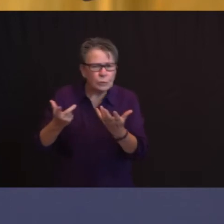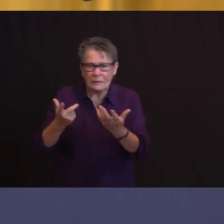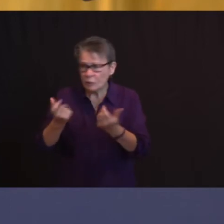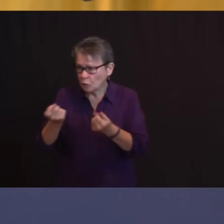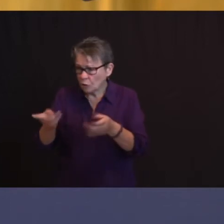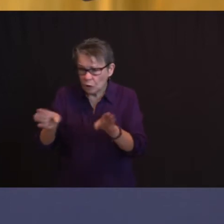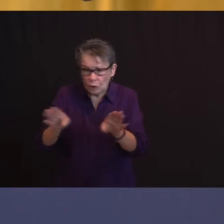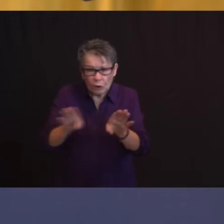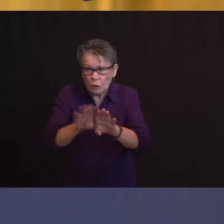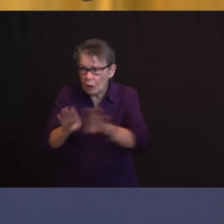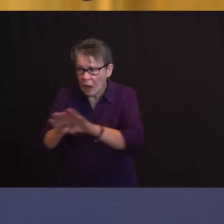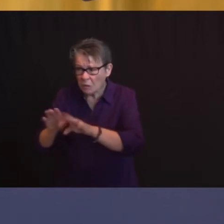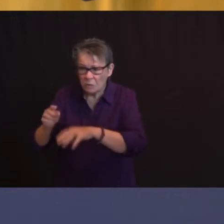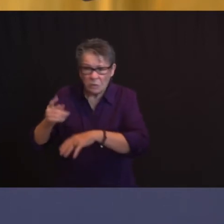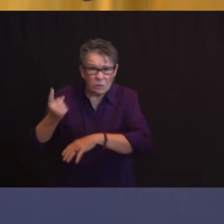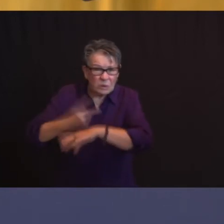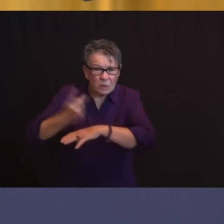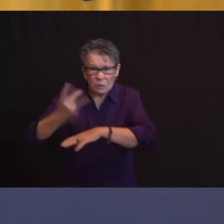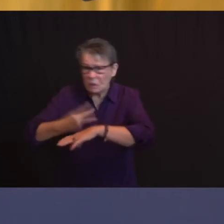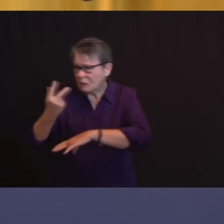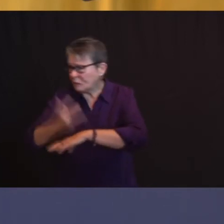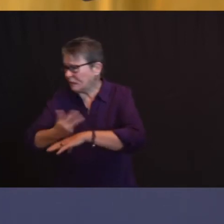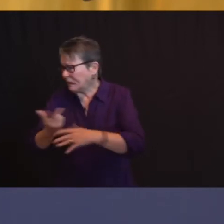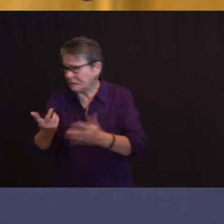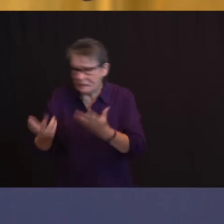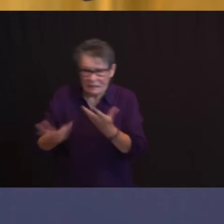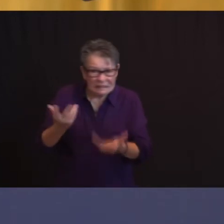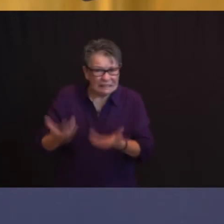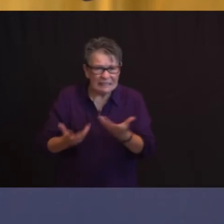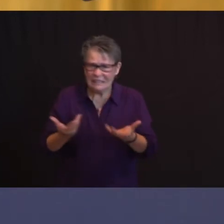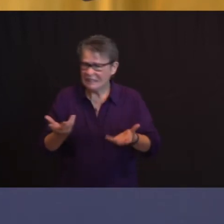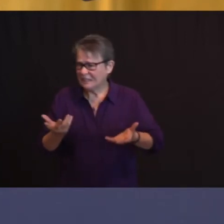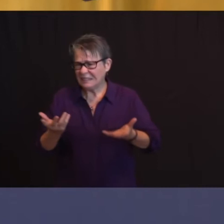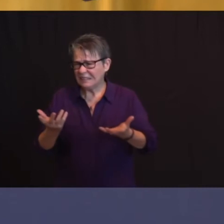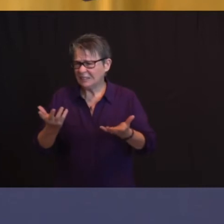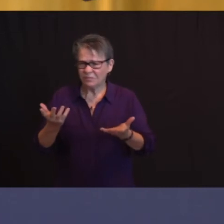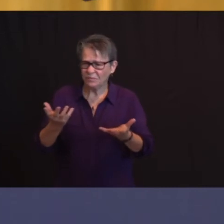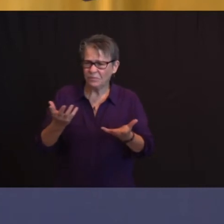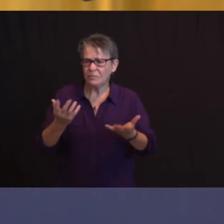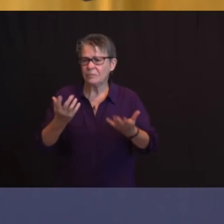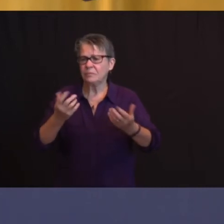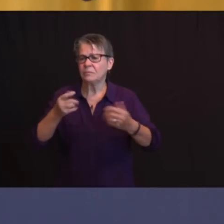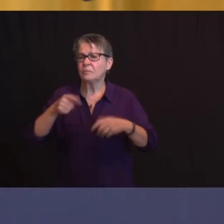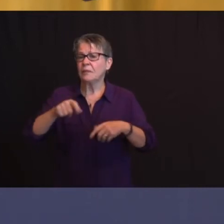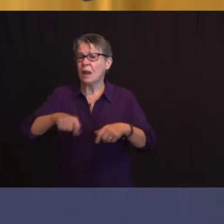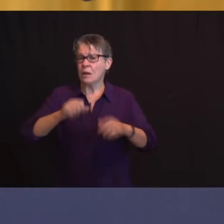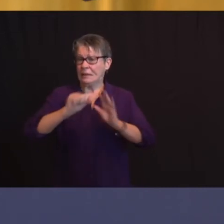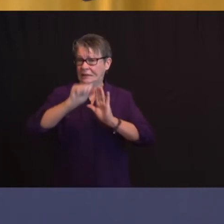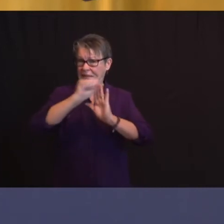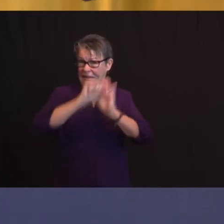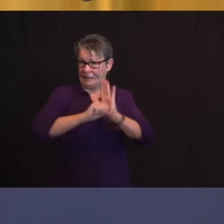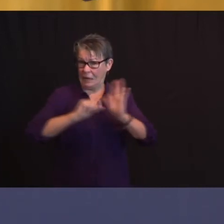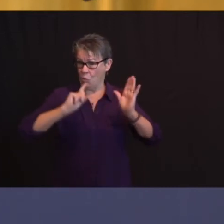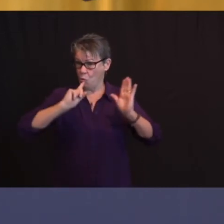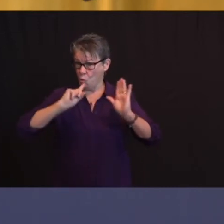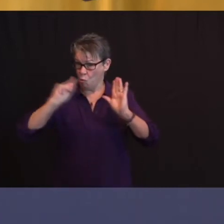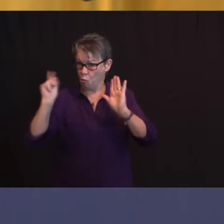do have to reiterate the executive orders at the state level, or the executive orders that apply.